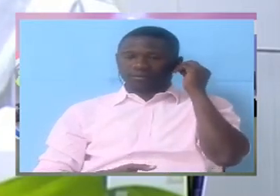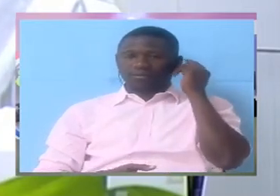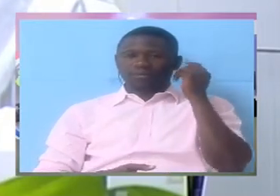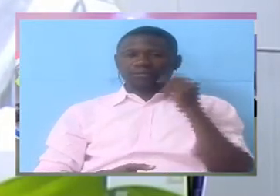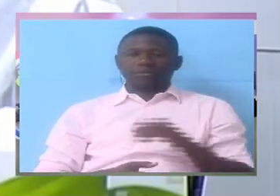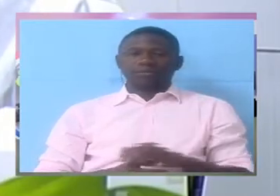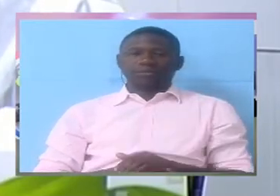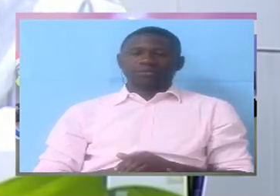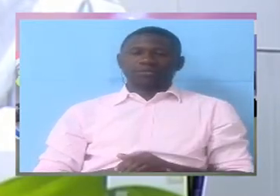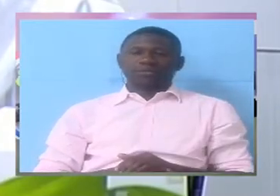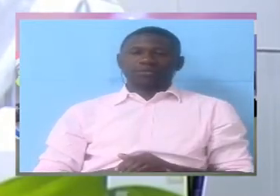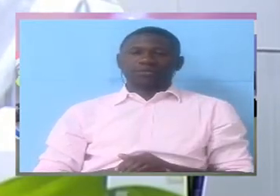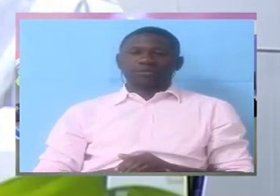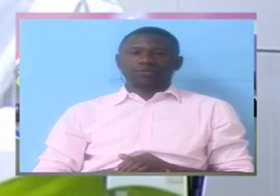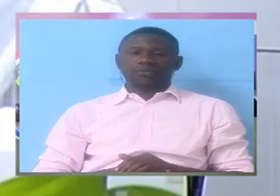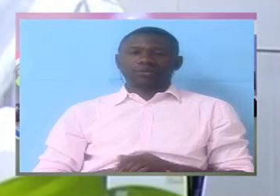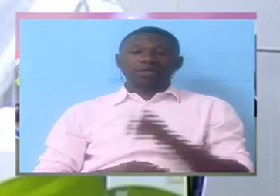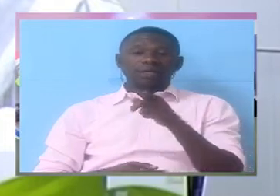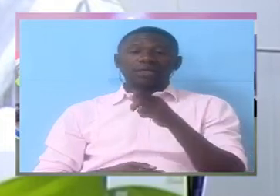Will set it.